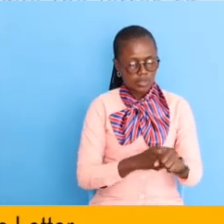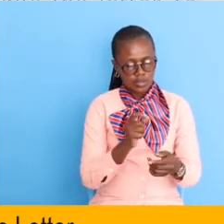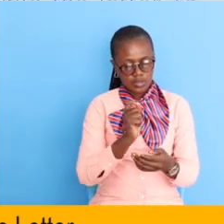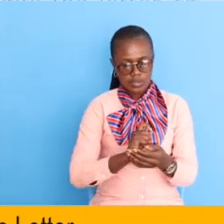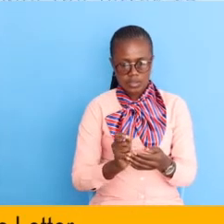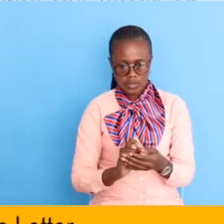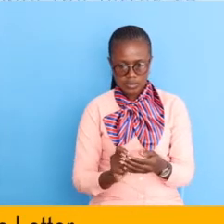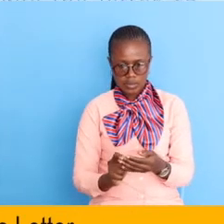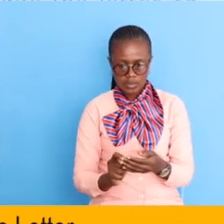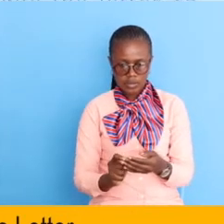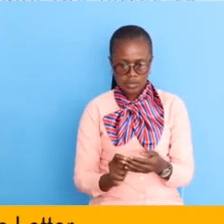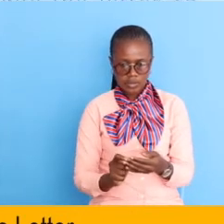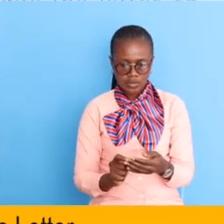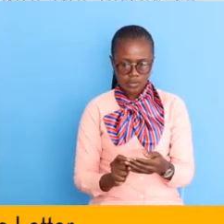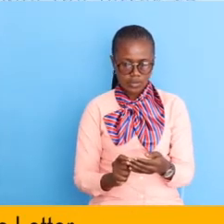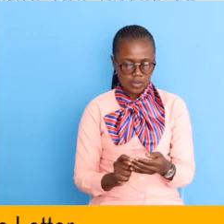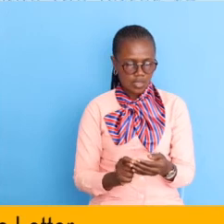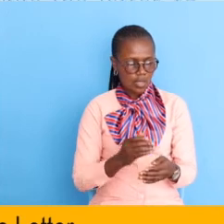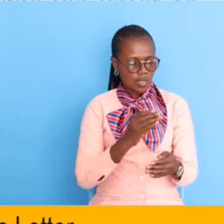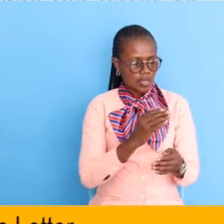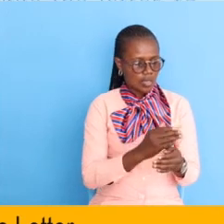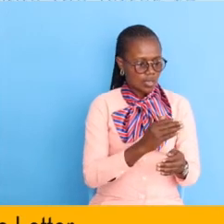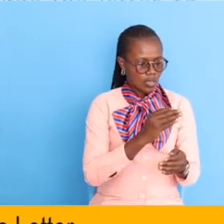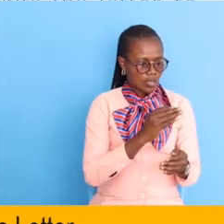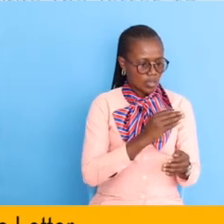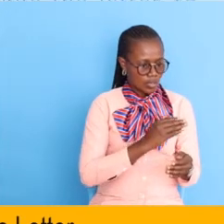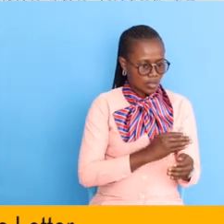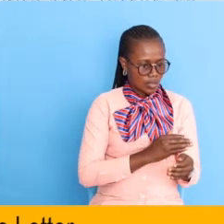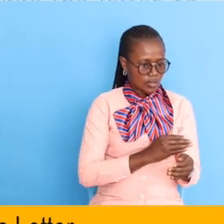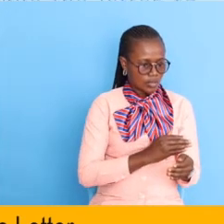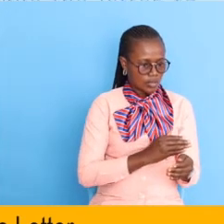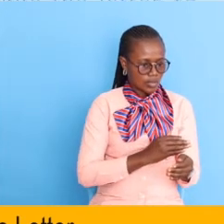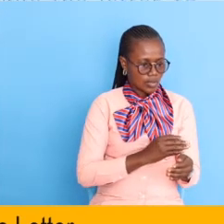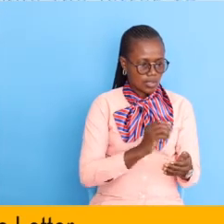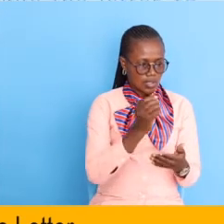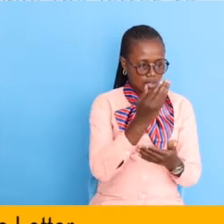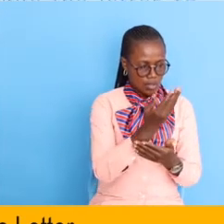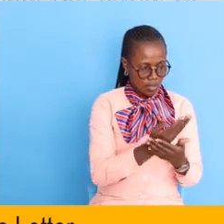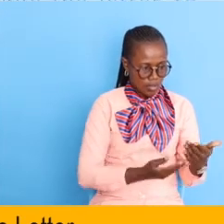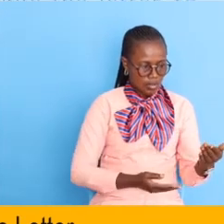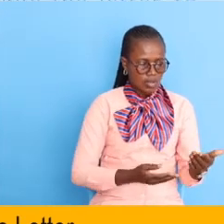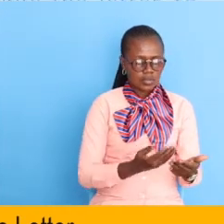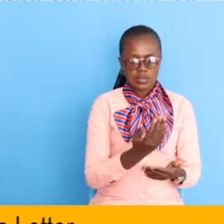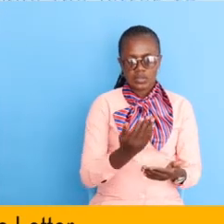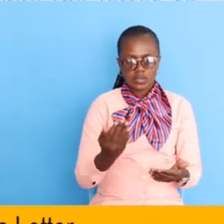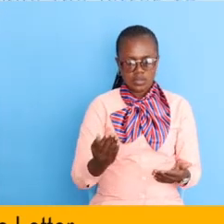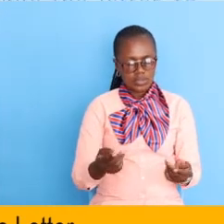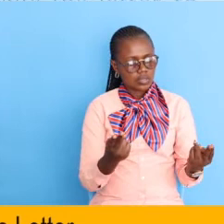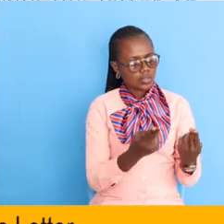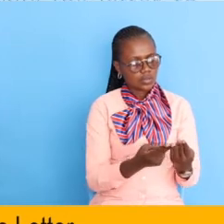in other previous letters, how to write business letter, they are the